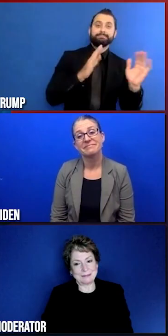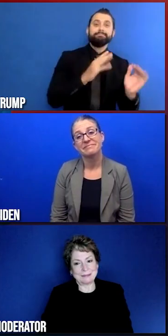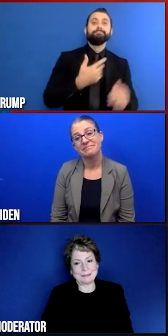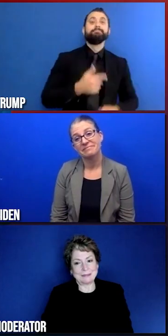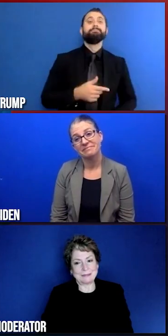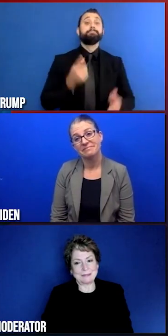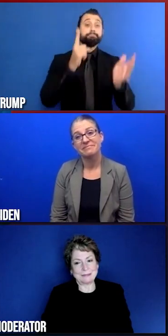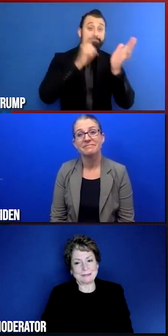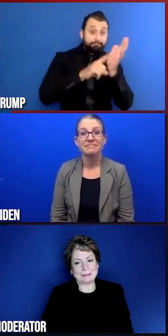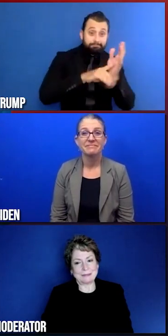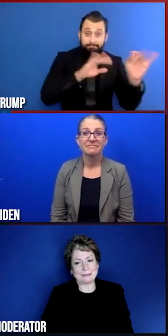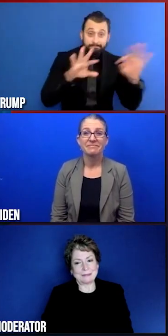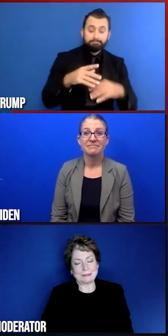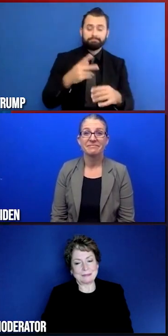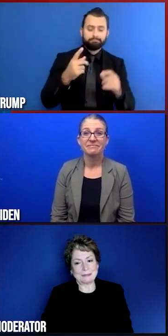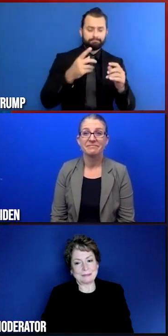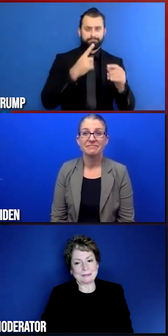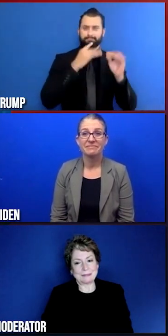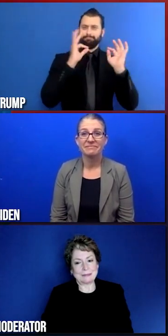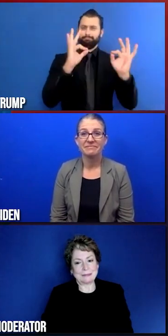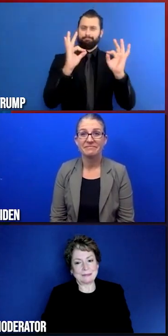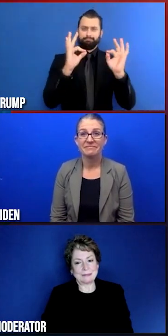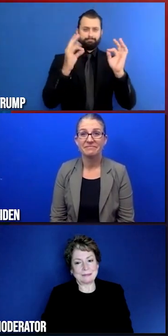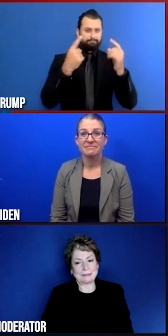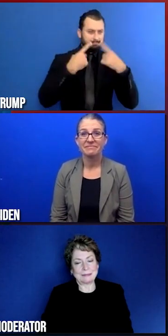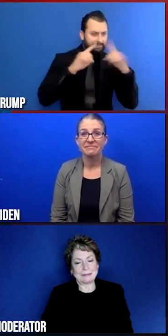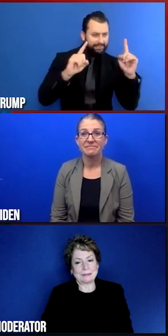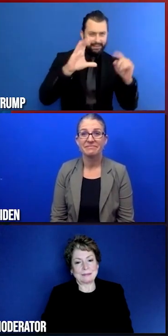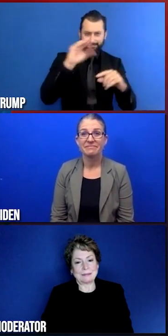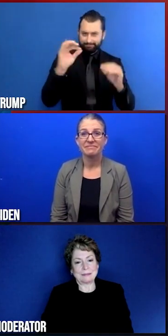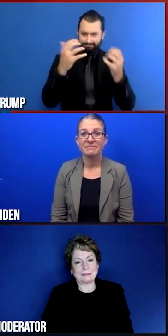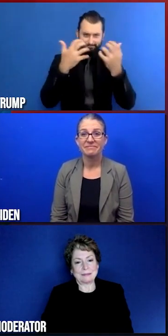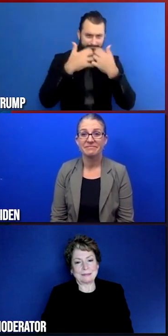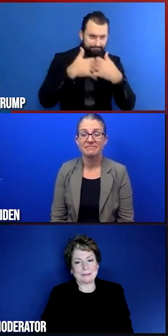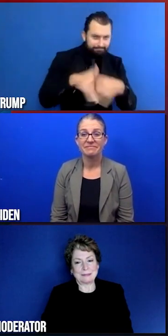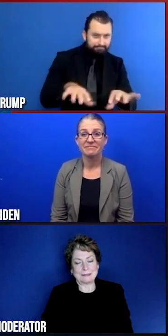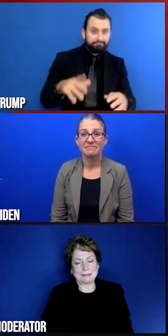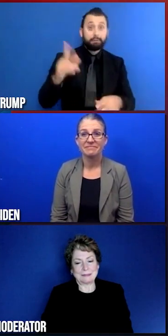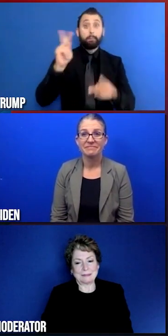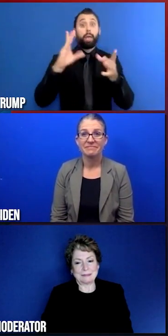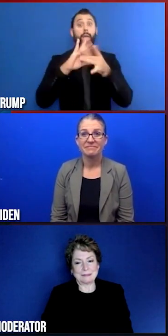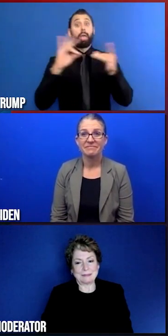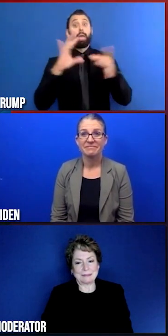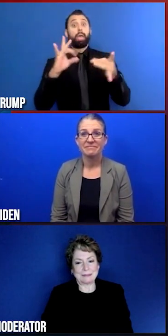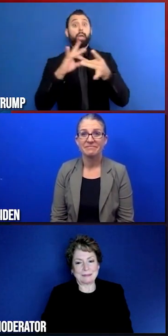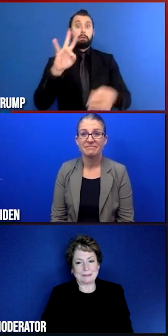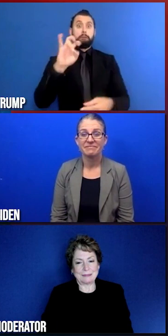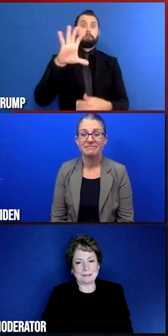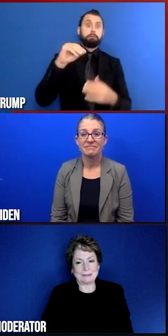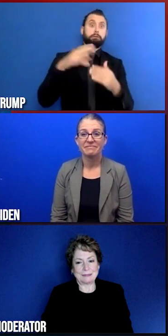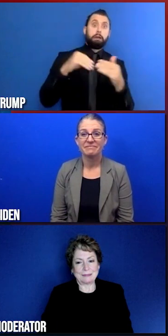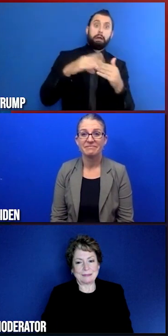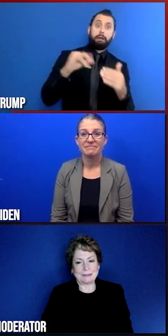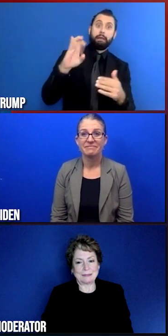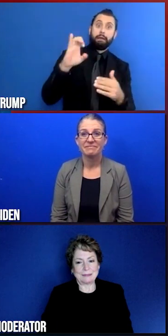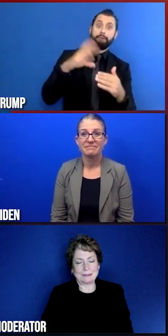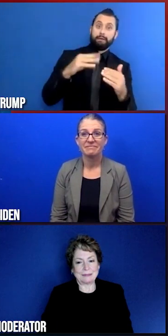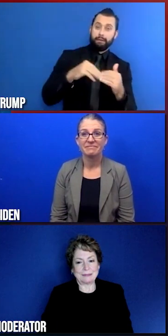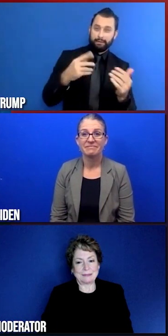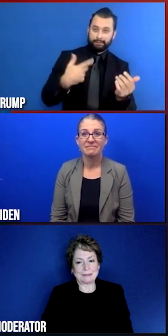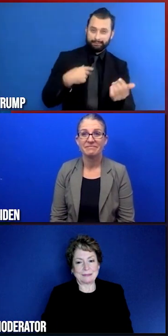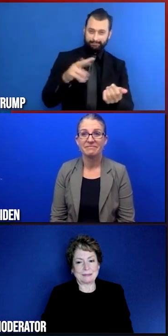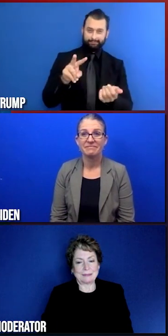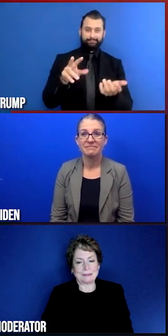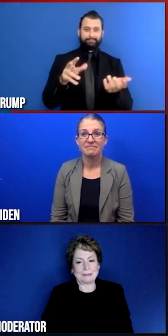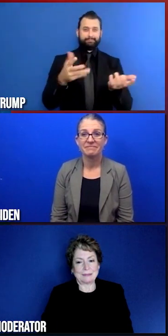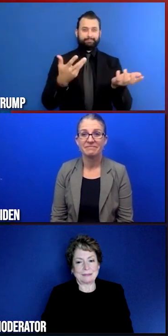a week ago, I said, what did I pay? They said, sir, you prepaid tens of millions of dollars. I prepaid my tax. Tens over